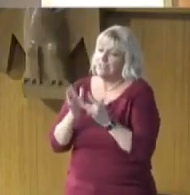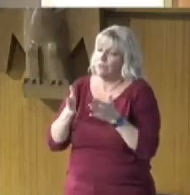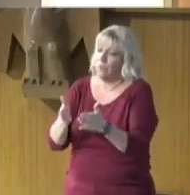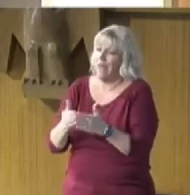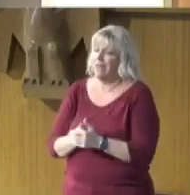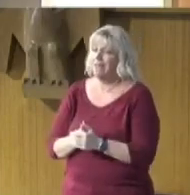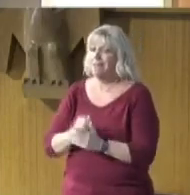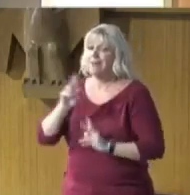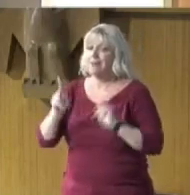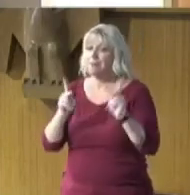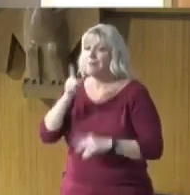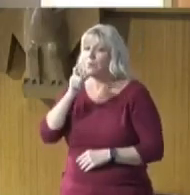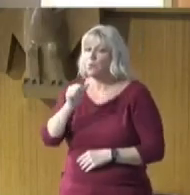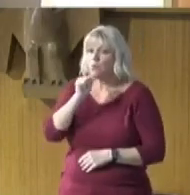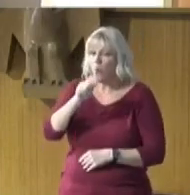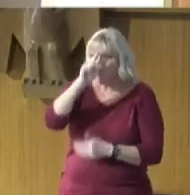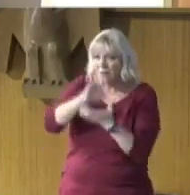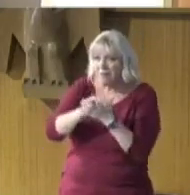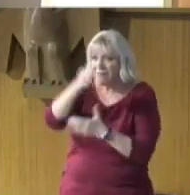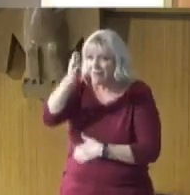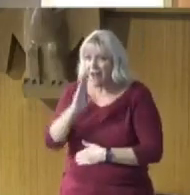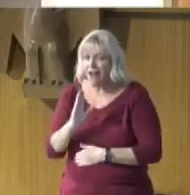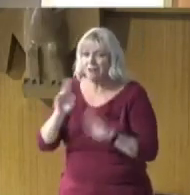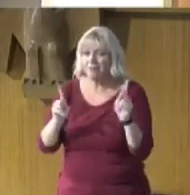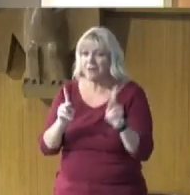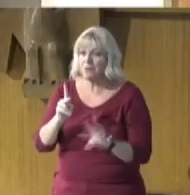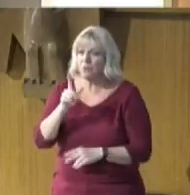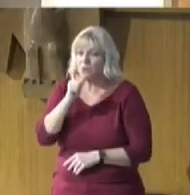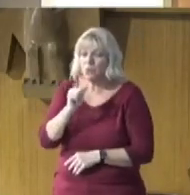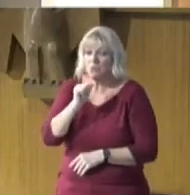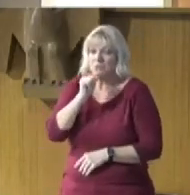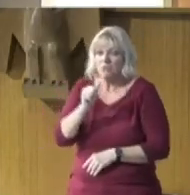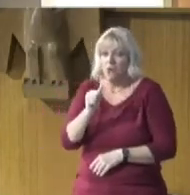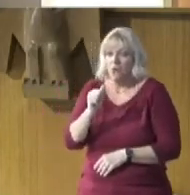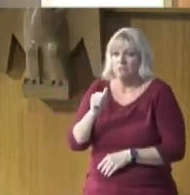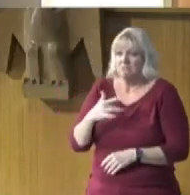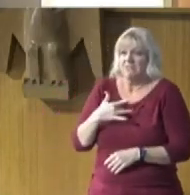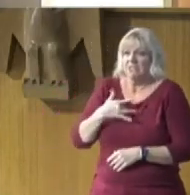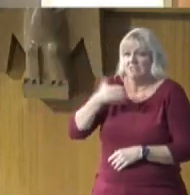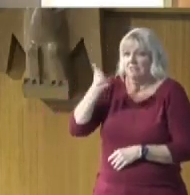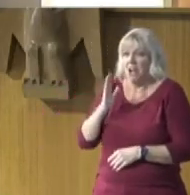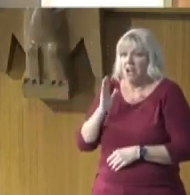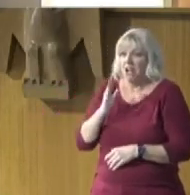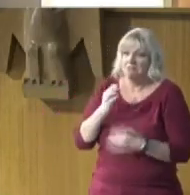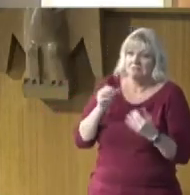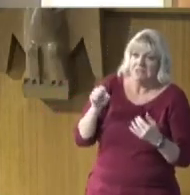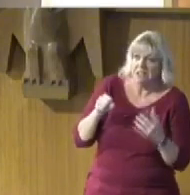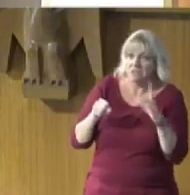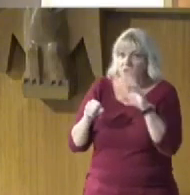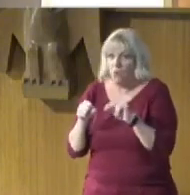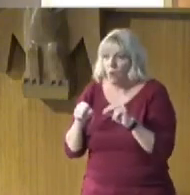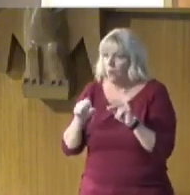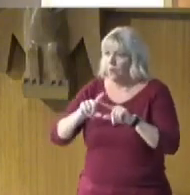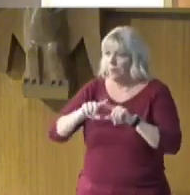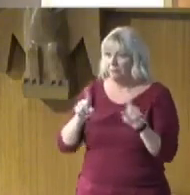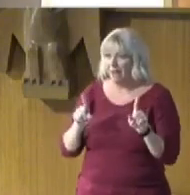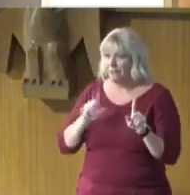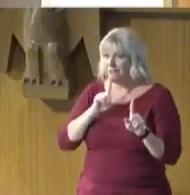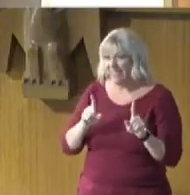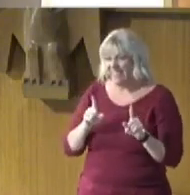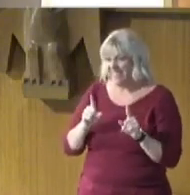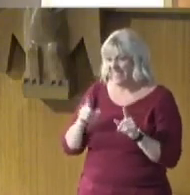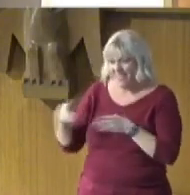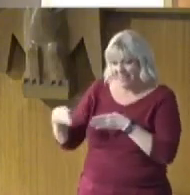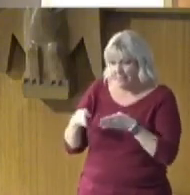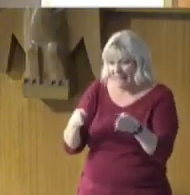and agnostic friends are here this morning, while that may be heavily religious language, I would say that the path of Jesus is ultimately one that